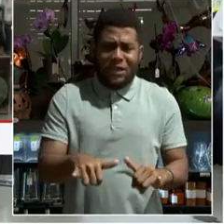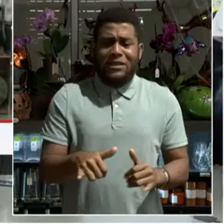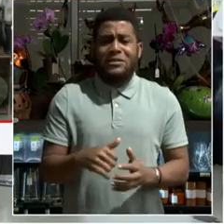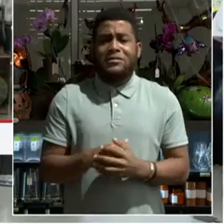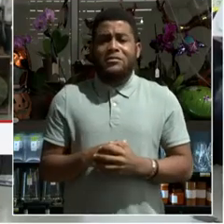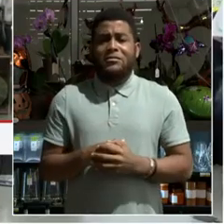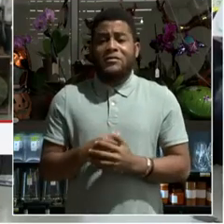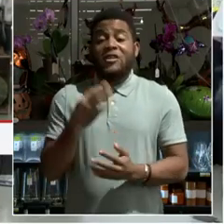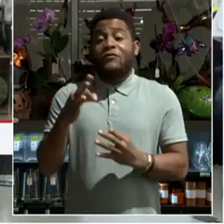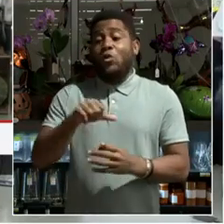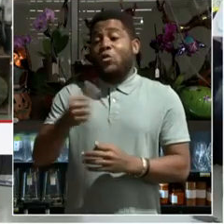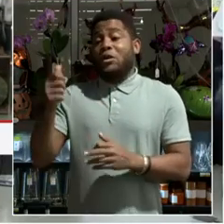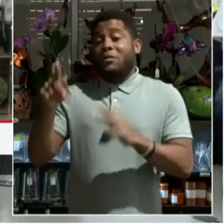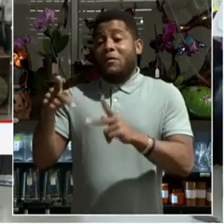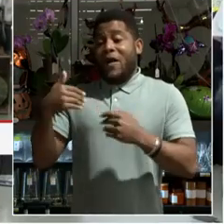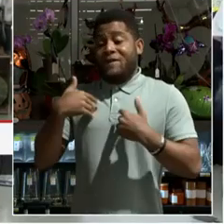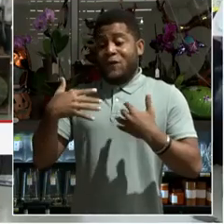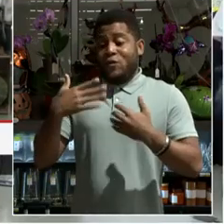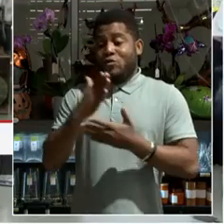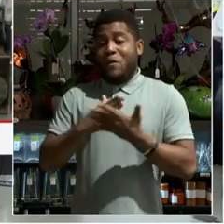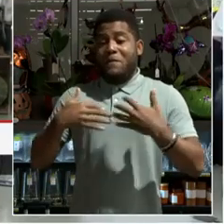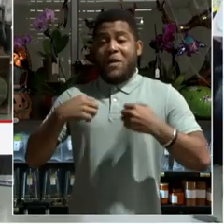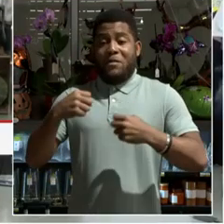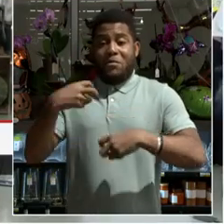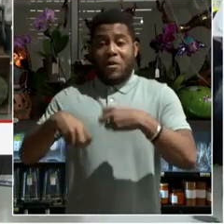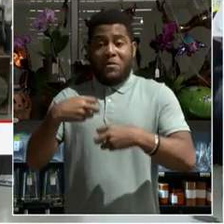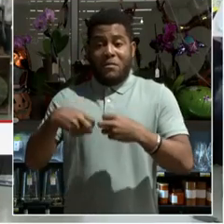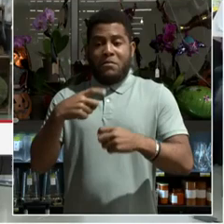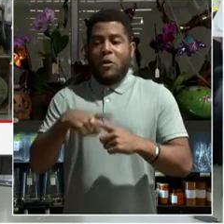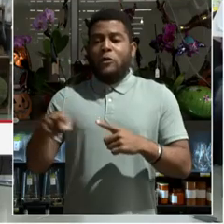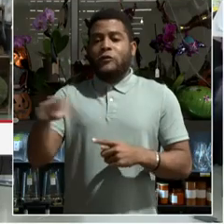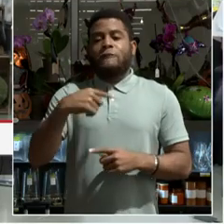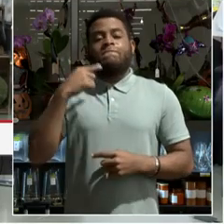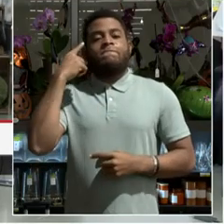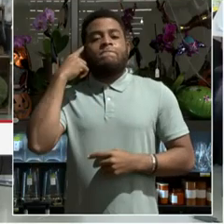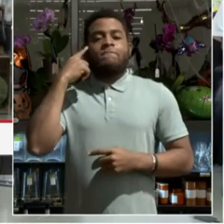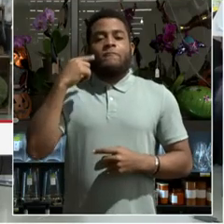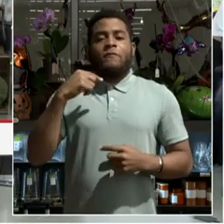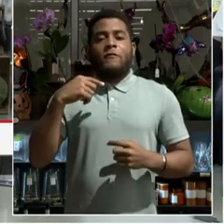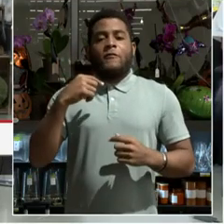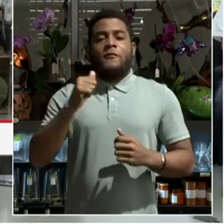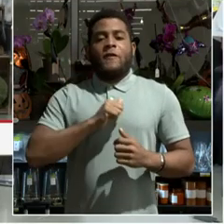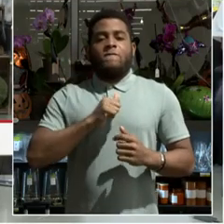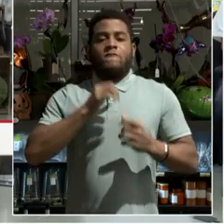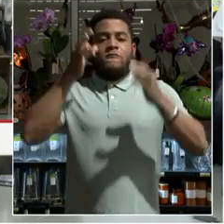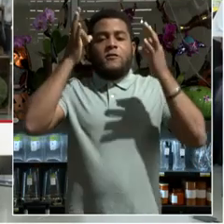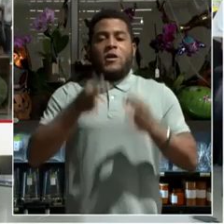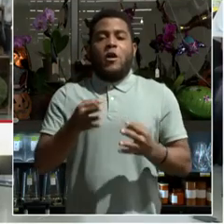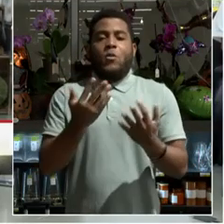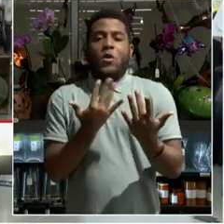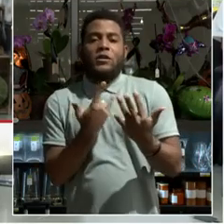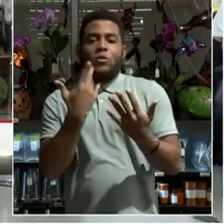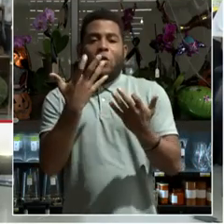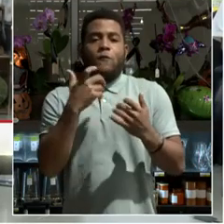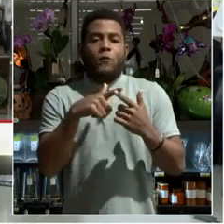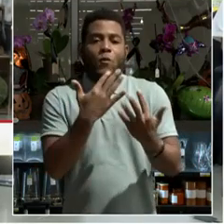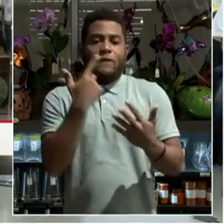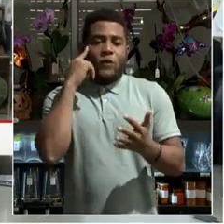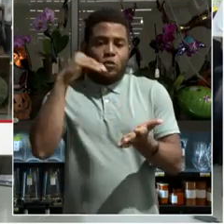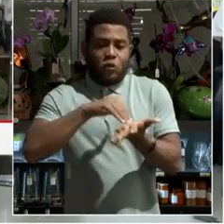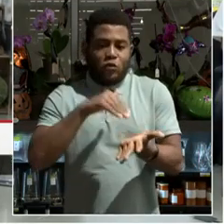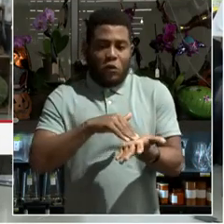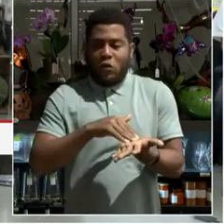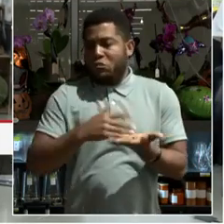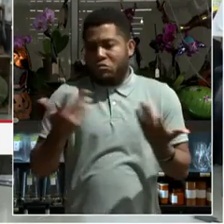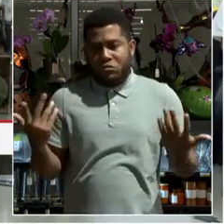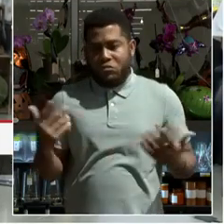immunosuppressed, independently making a decision to go ahead and receive an additional dose of J&J or Moderna. That recommendation has